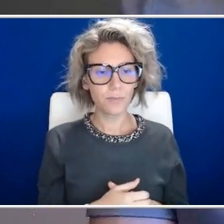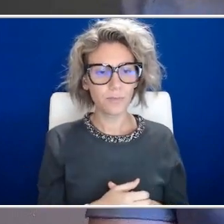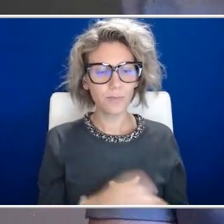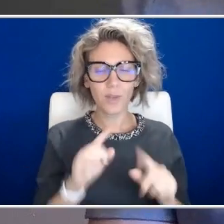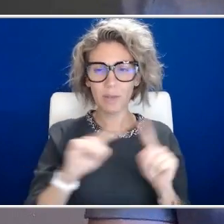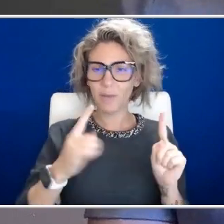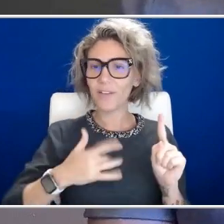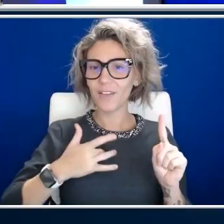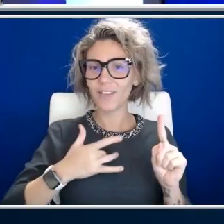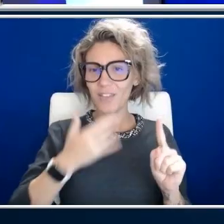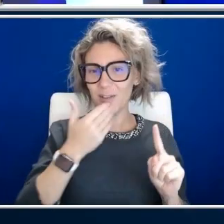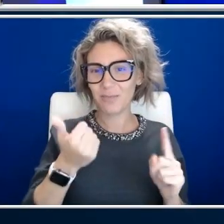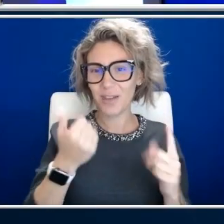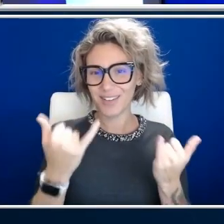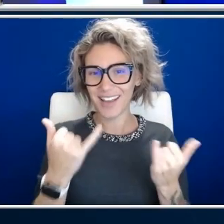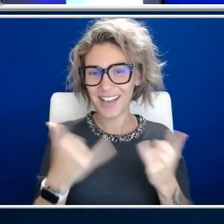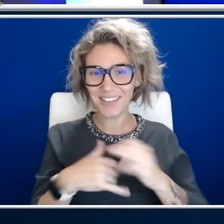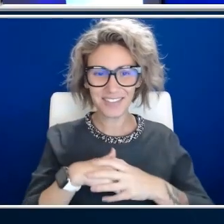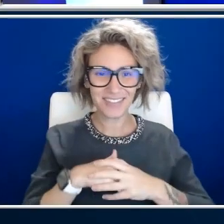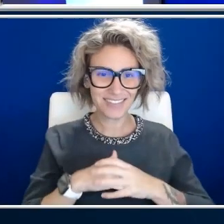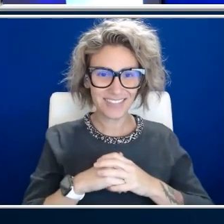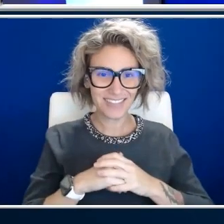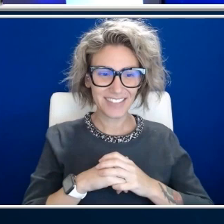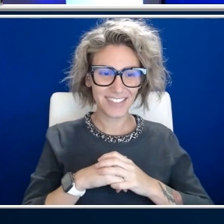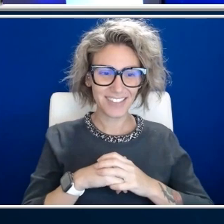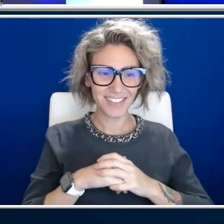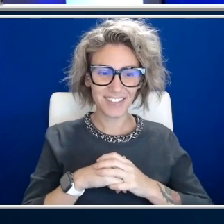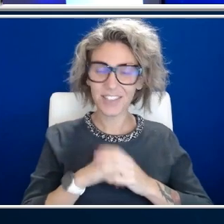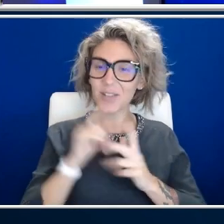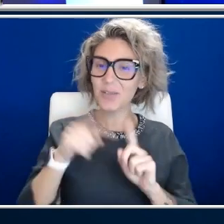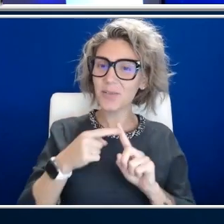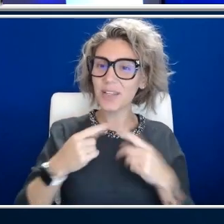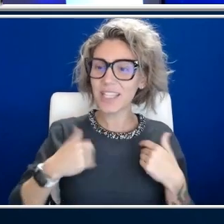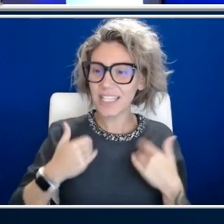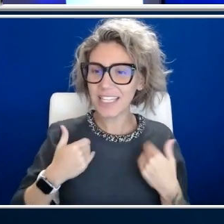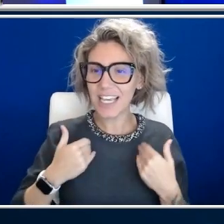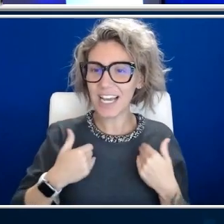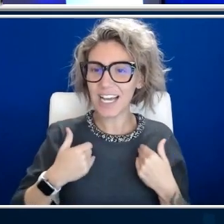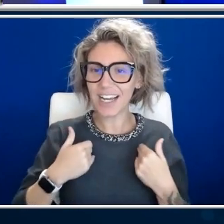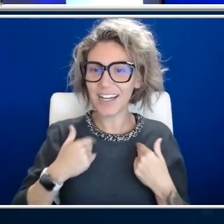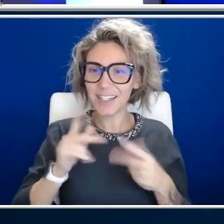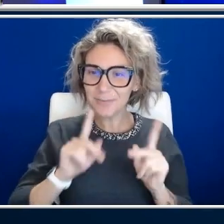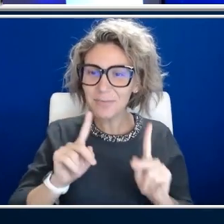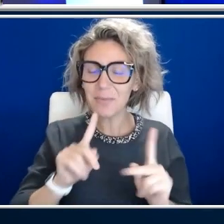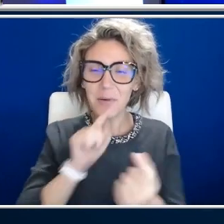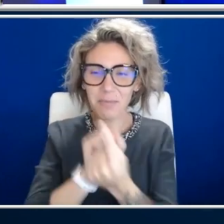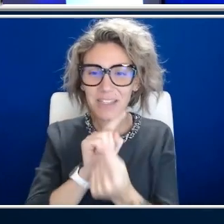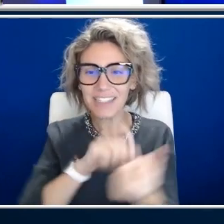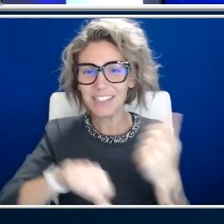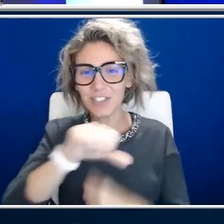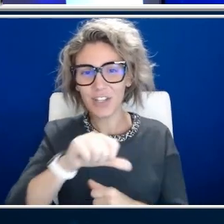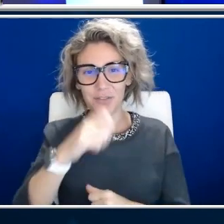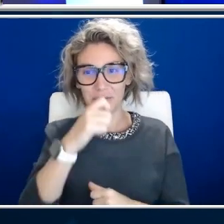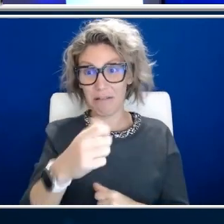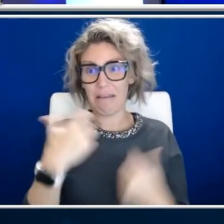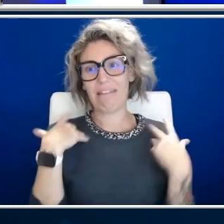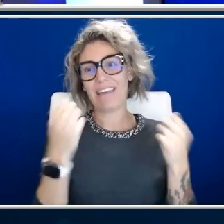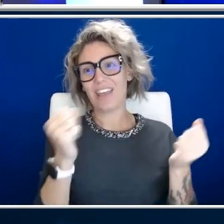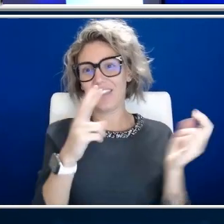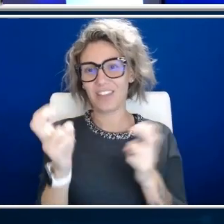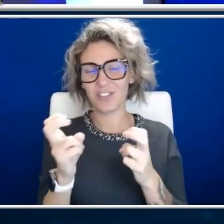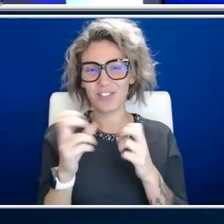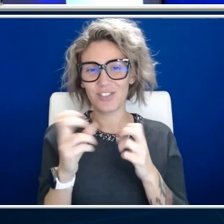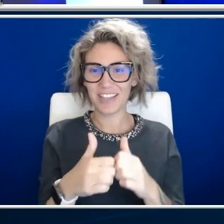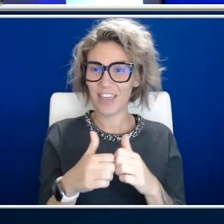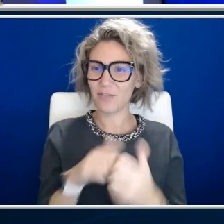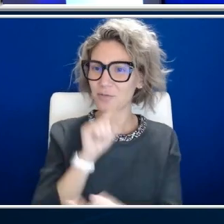now. So, I mean, when young couples meet each other, they're usually not going through health issues together. So you meet Audrey. How